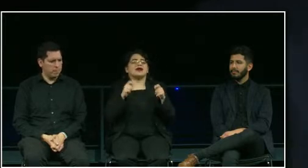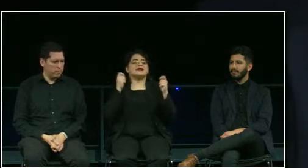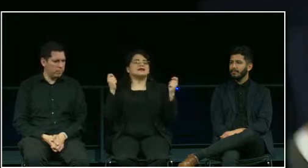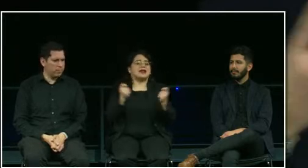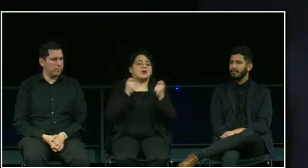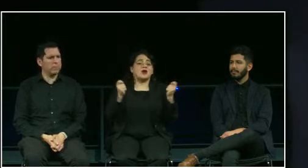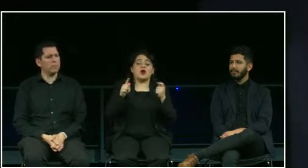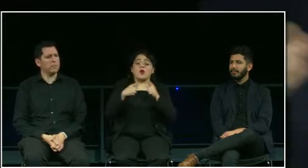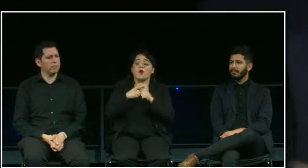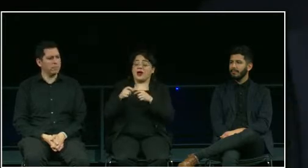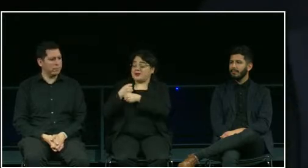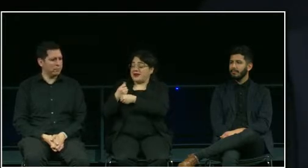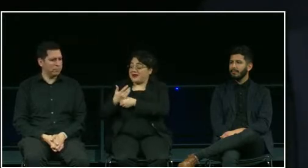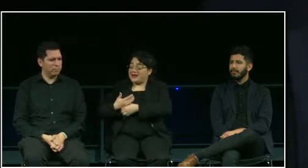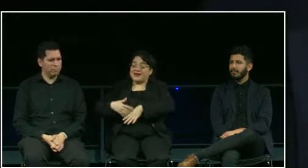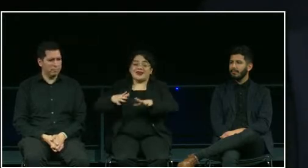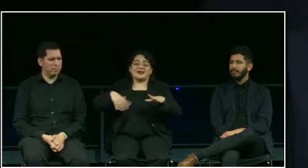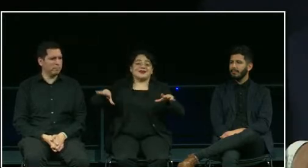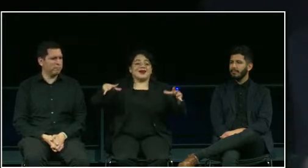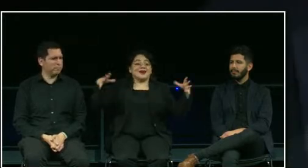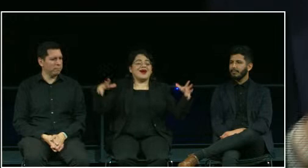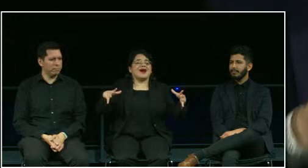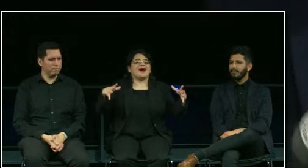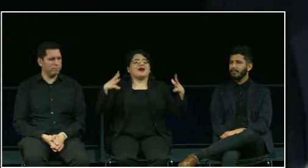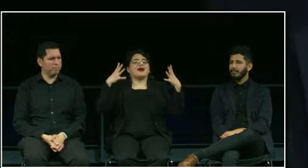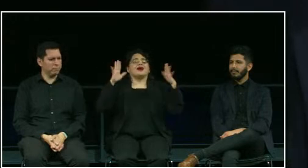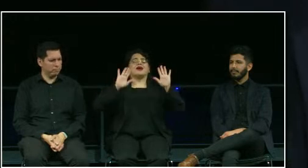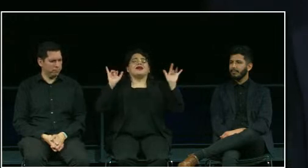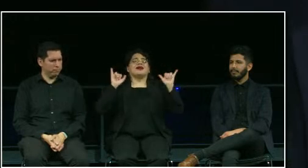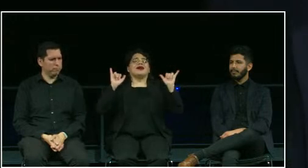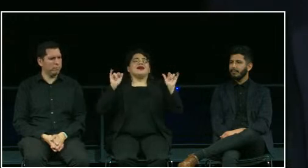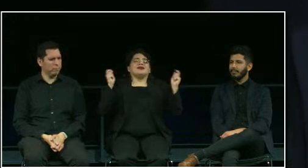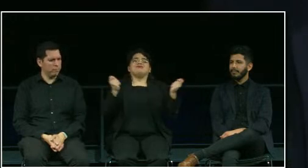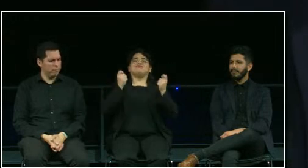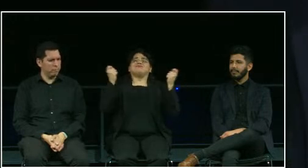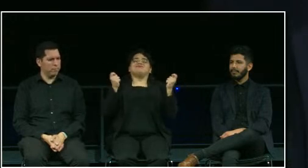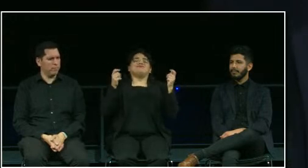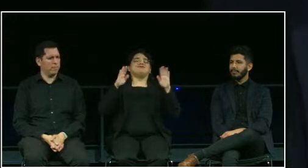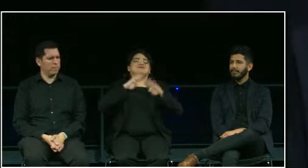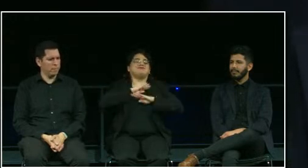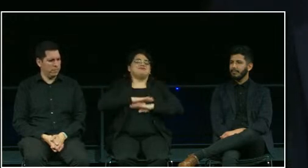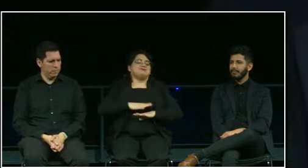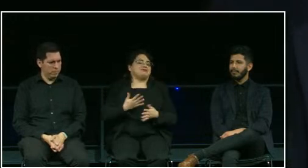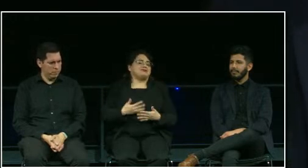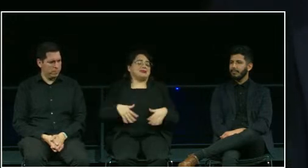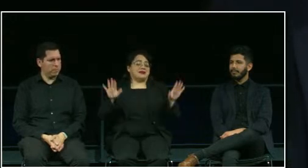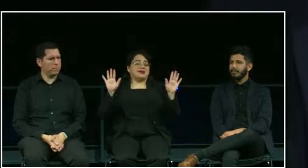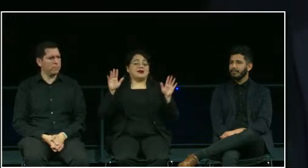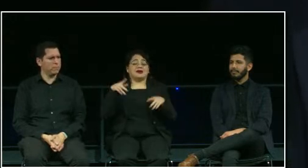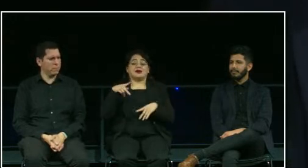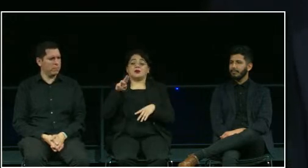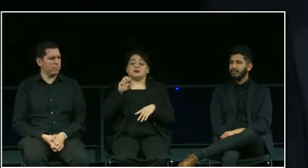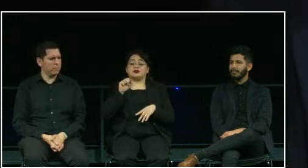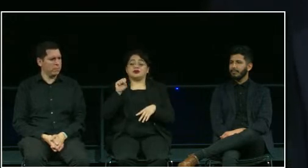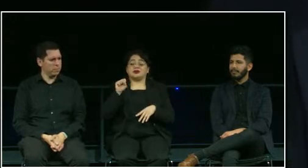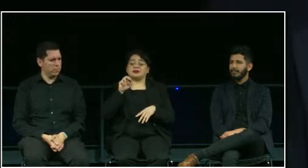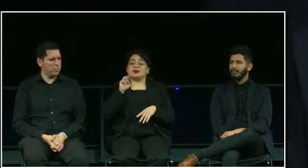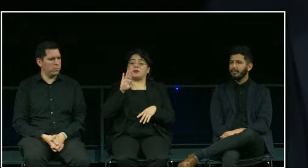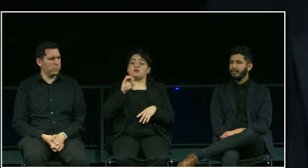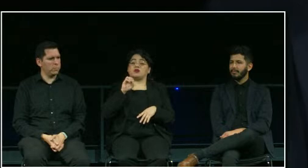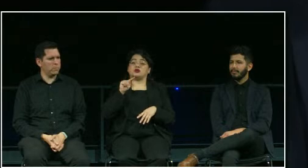do, yeah. So we rolled on to Puss in Boots in